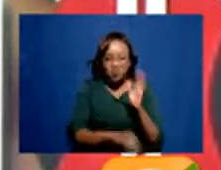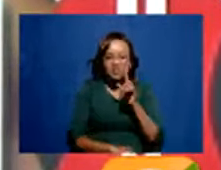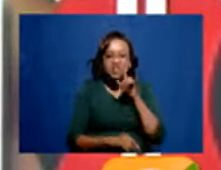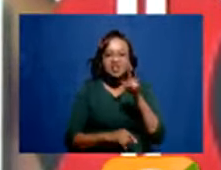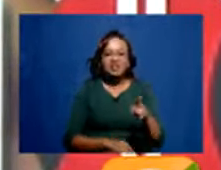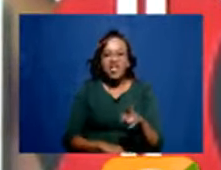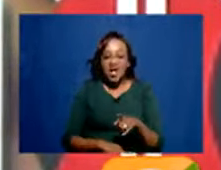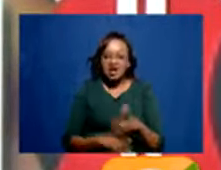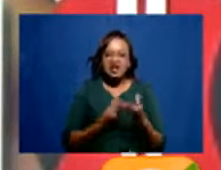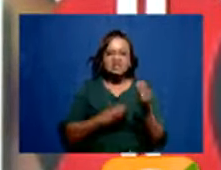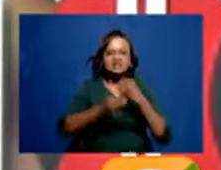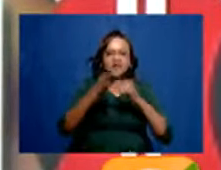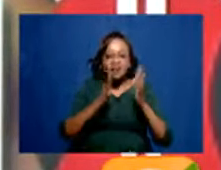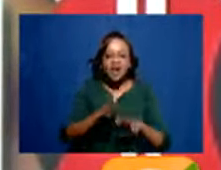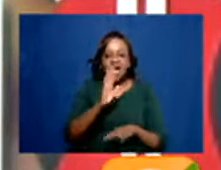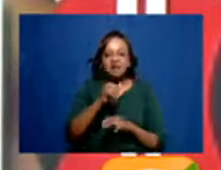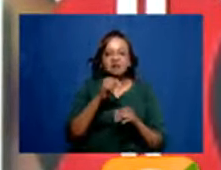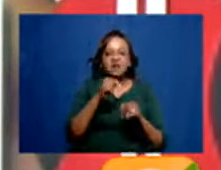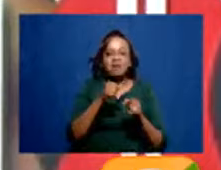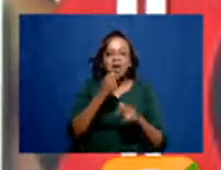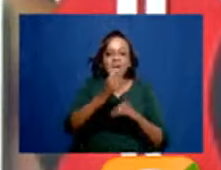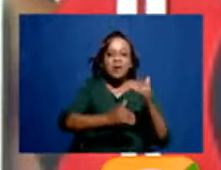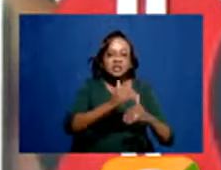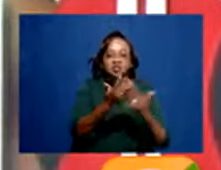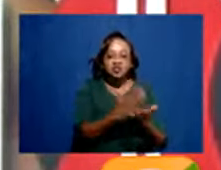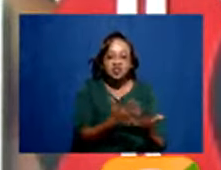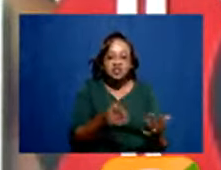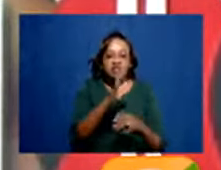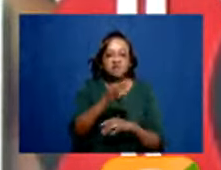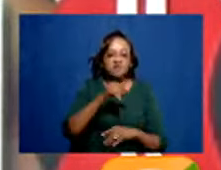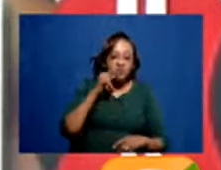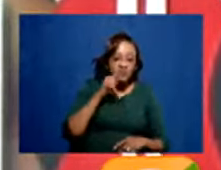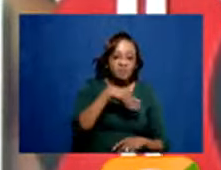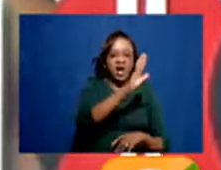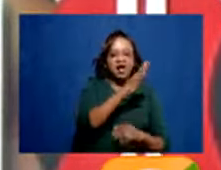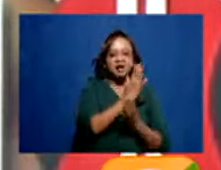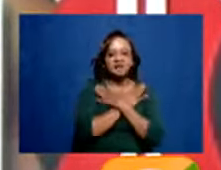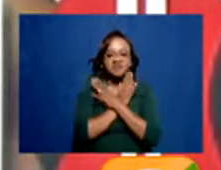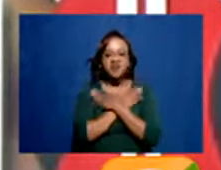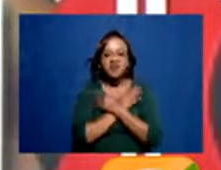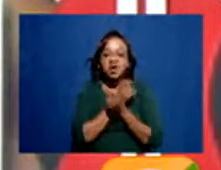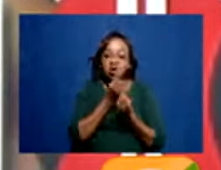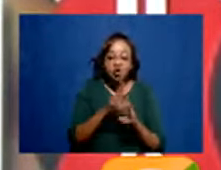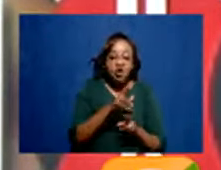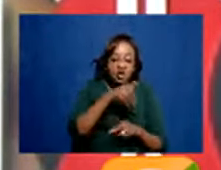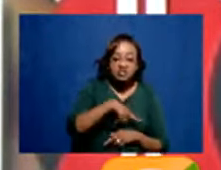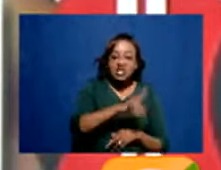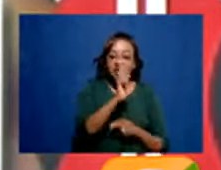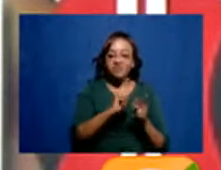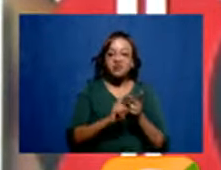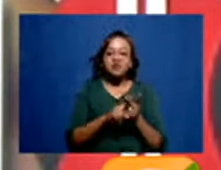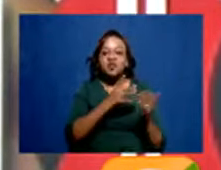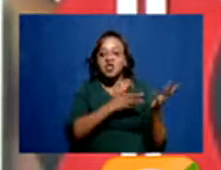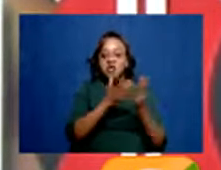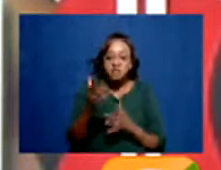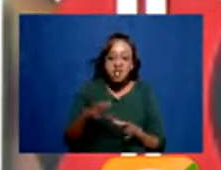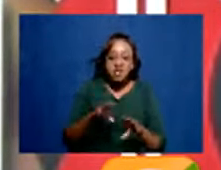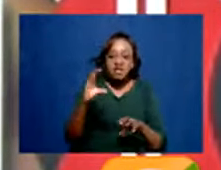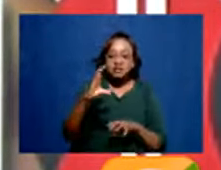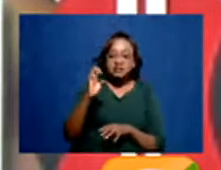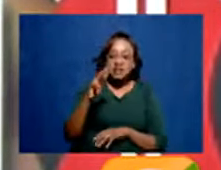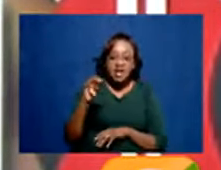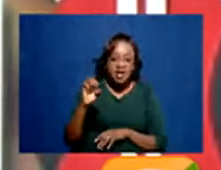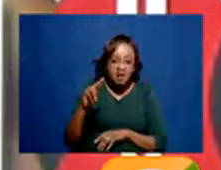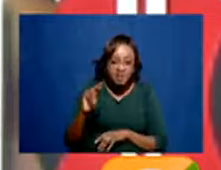you will find the suppliers of this material for construction is his friends, if not himself. You'll find he's the one bringing cement. You'll find he's the